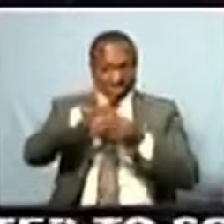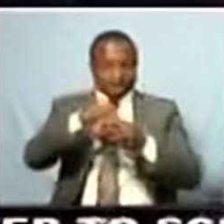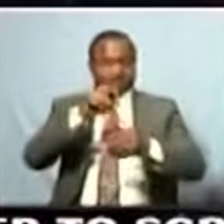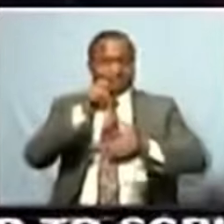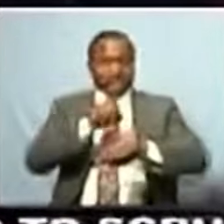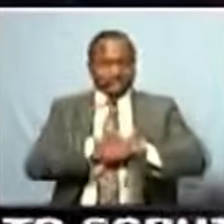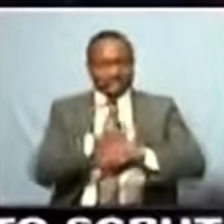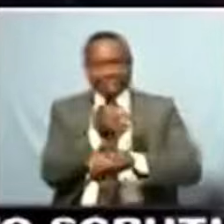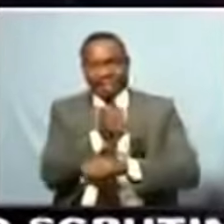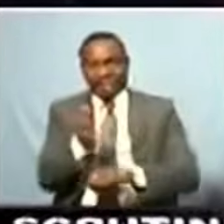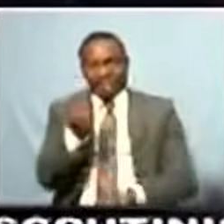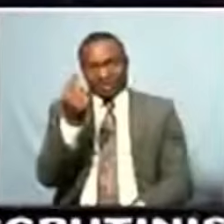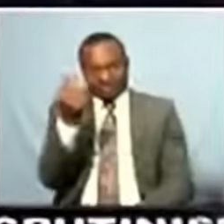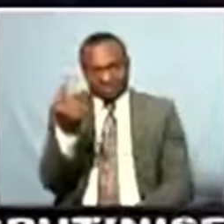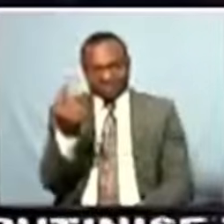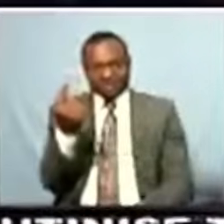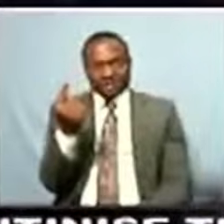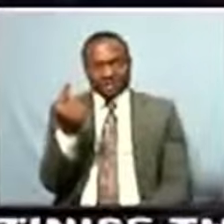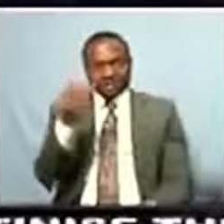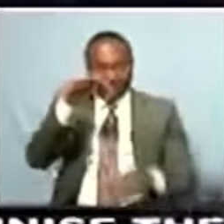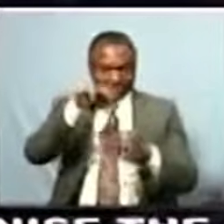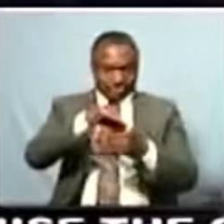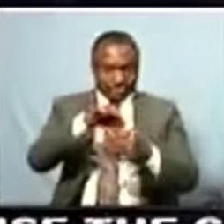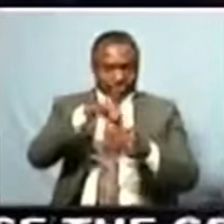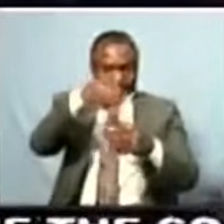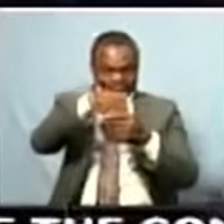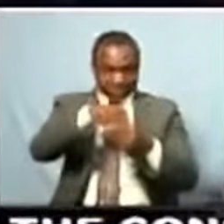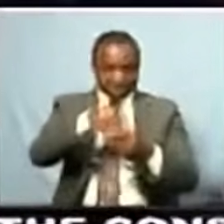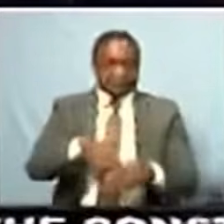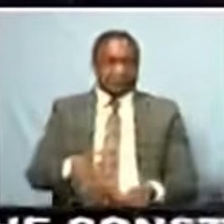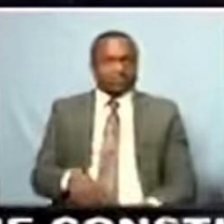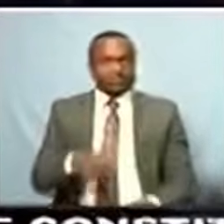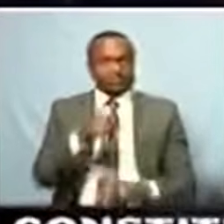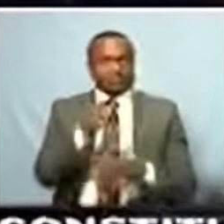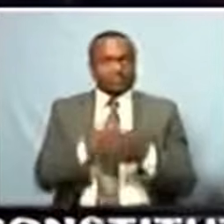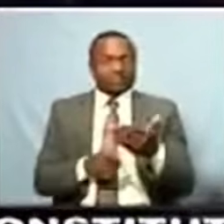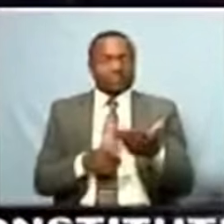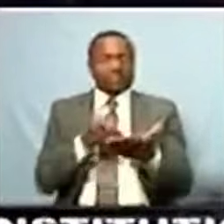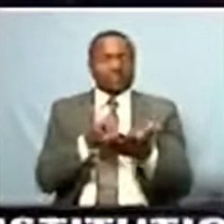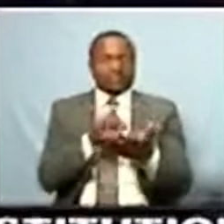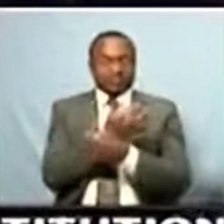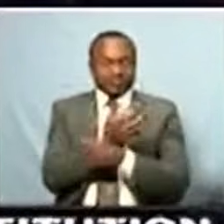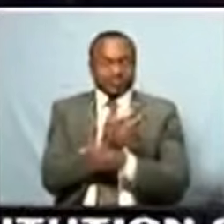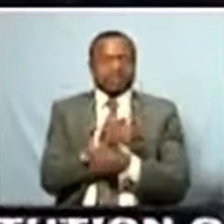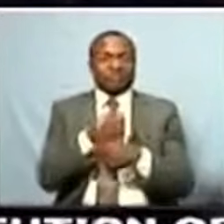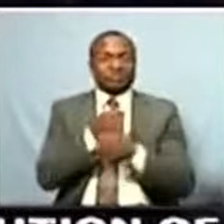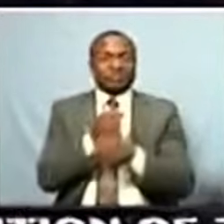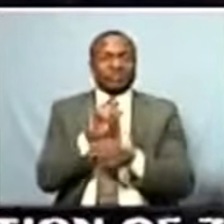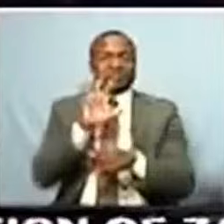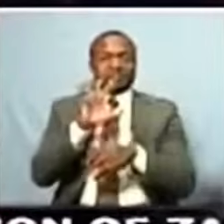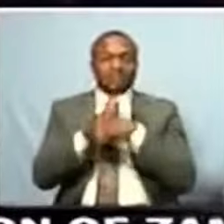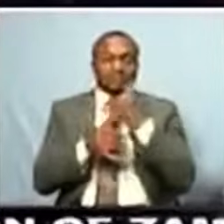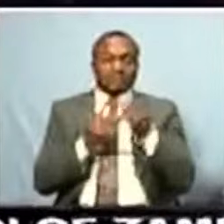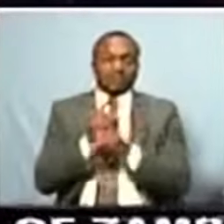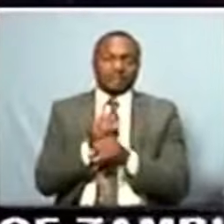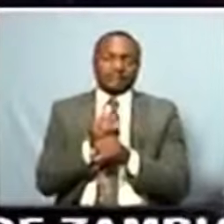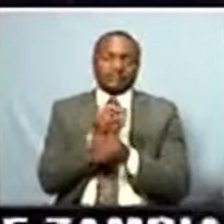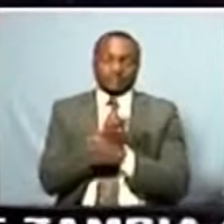time another one is elected? Because that resolves the 5-year